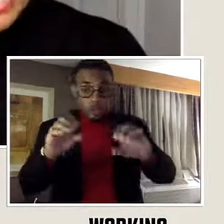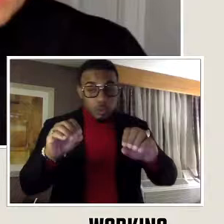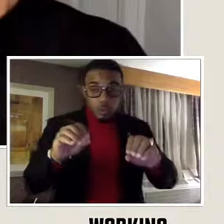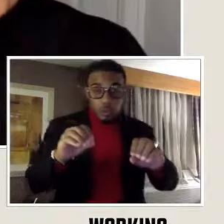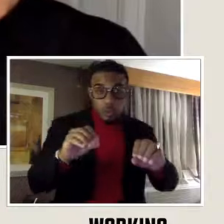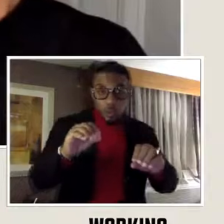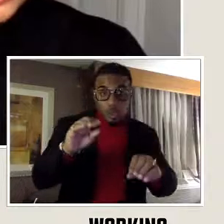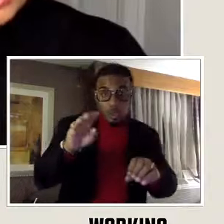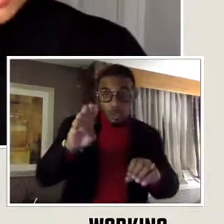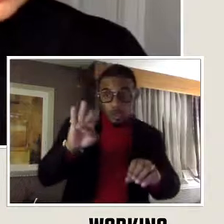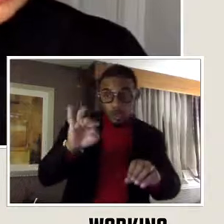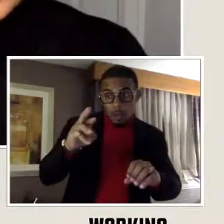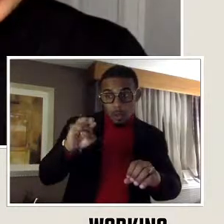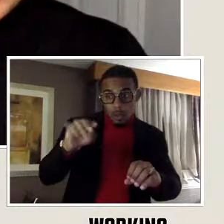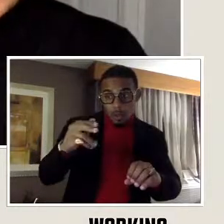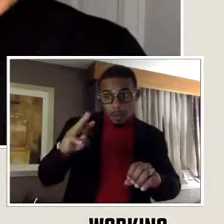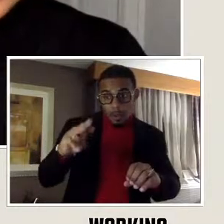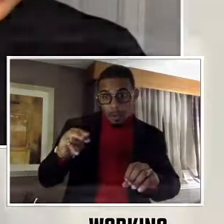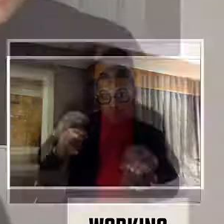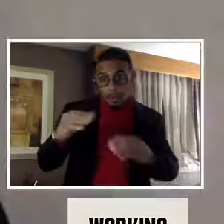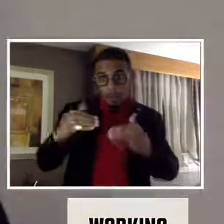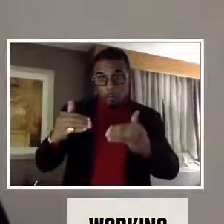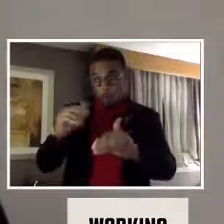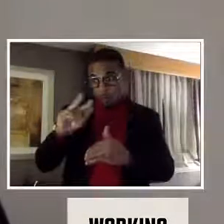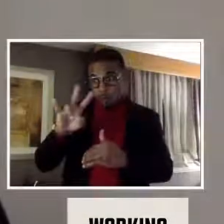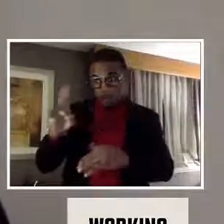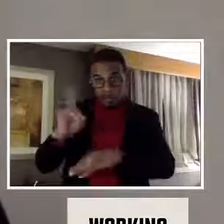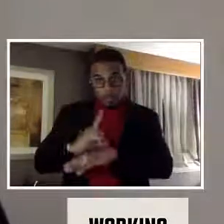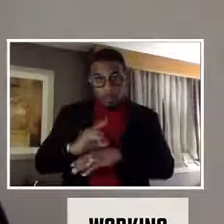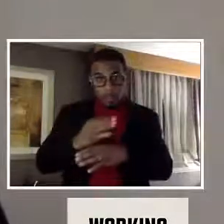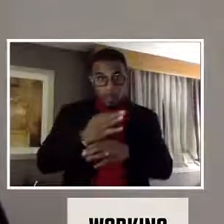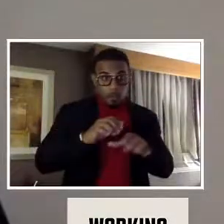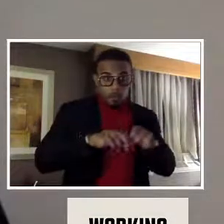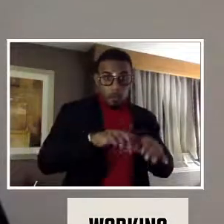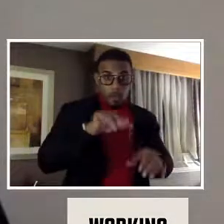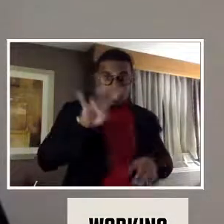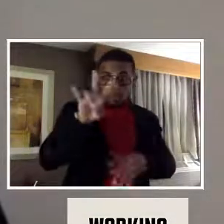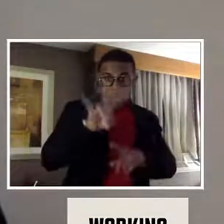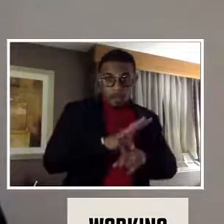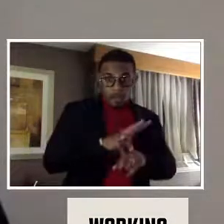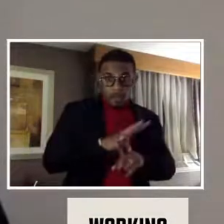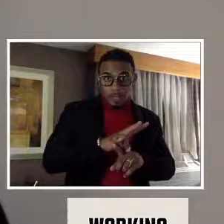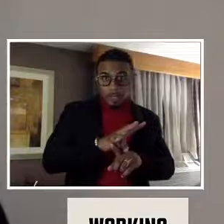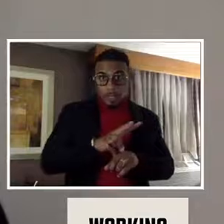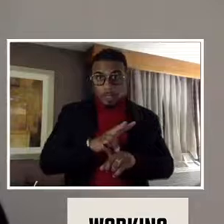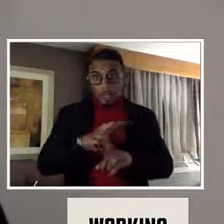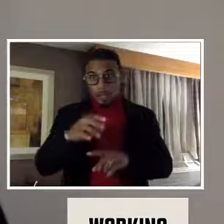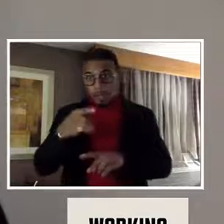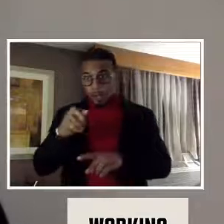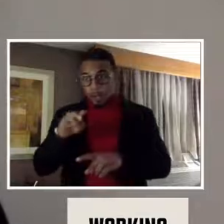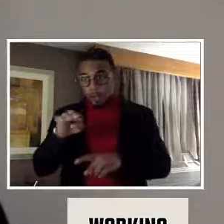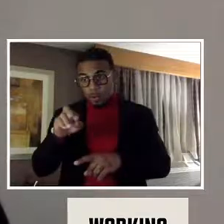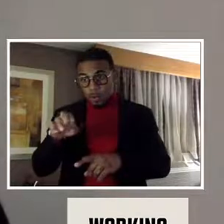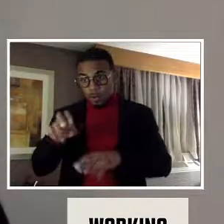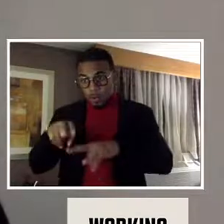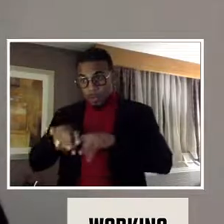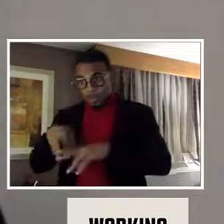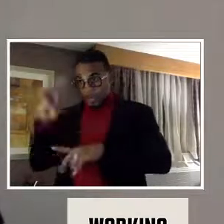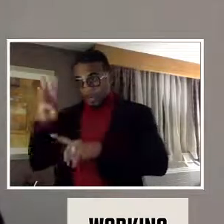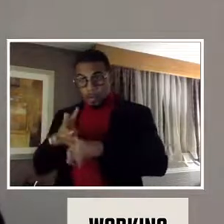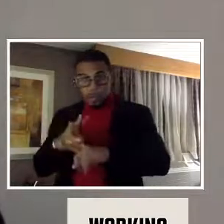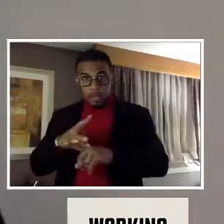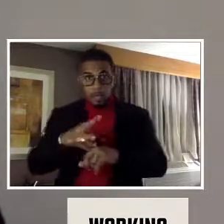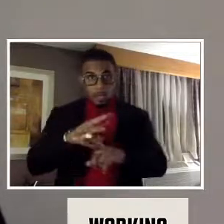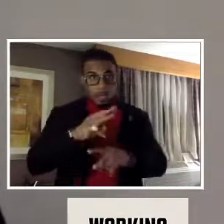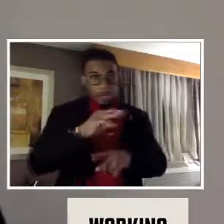the Birmingham movement was 37 days. The Freedom Rise was 7 months. The Greensboro sit-ins were 6 months.